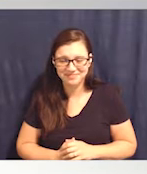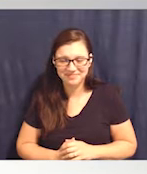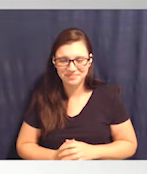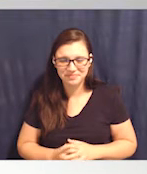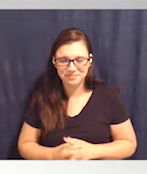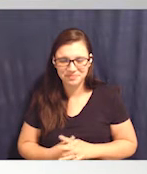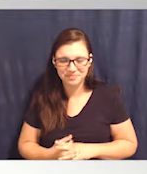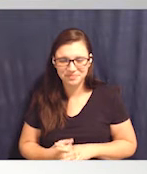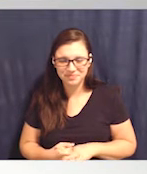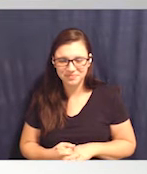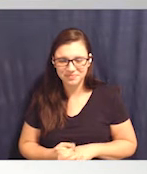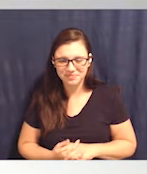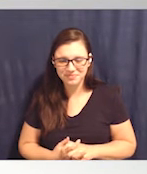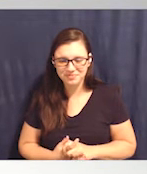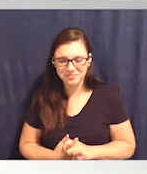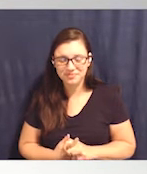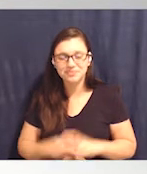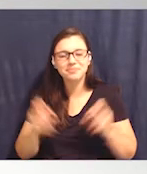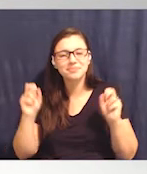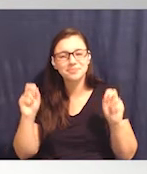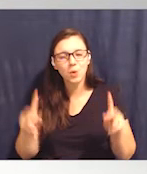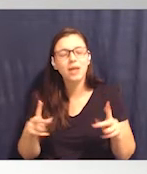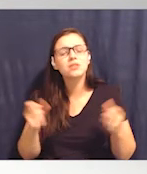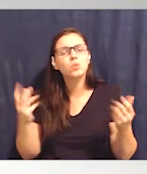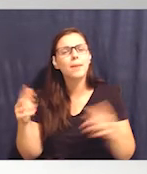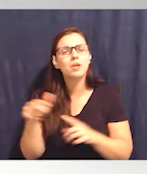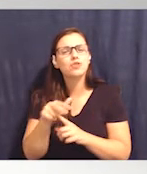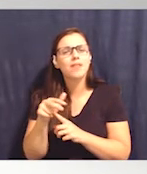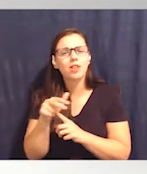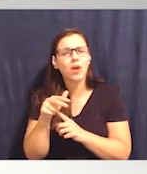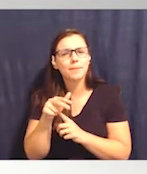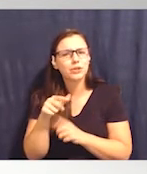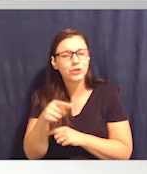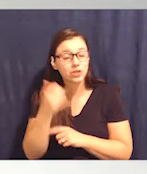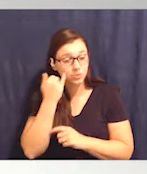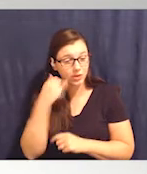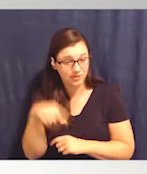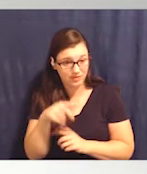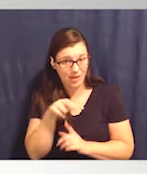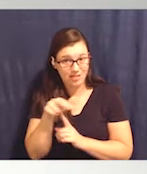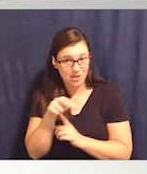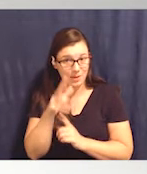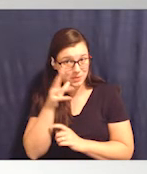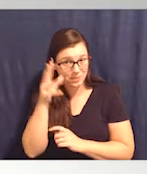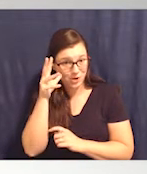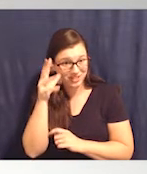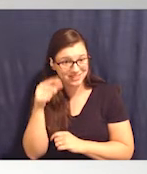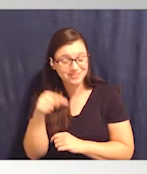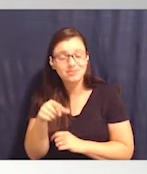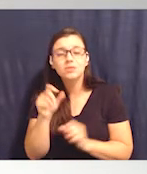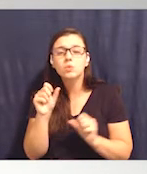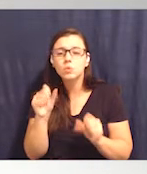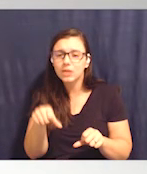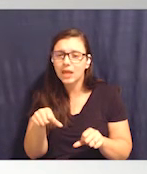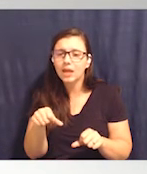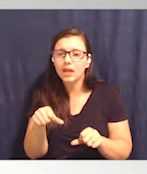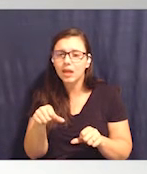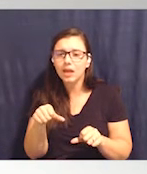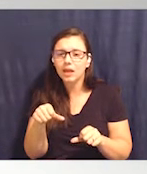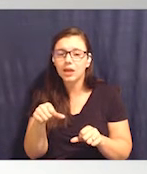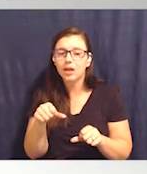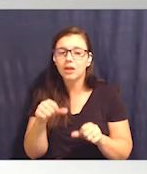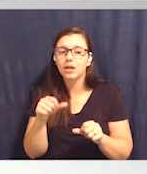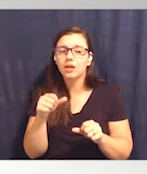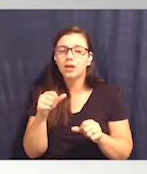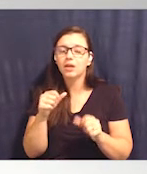Okay, so now how much of a helicopter are you? We've talked about if you are one. Can you go without calling the sitter 10 times? Can you go out and not call the